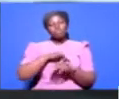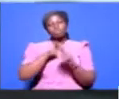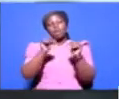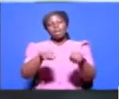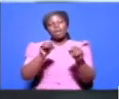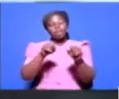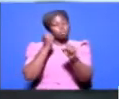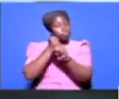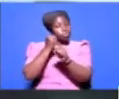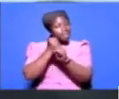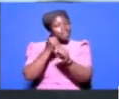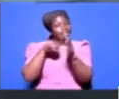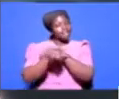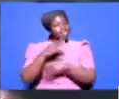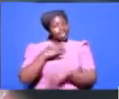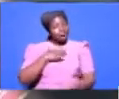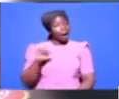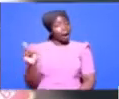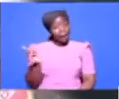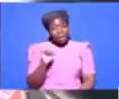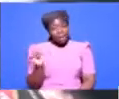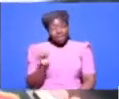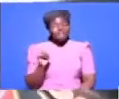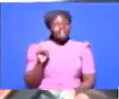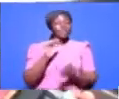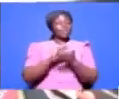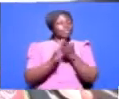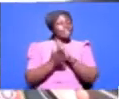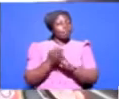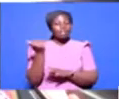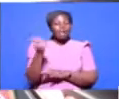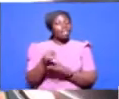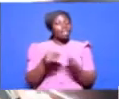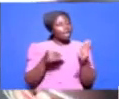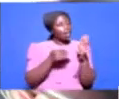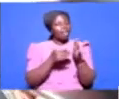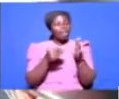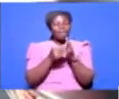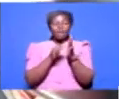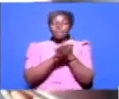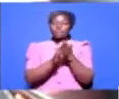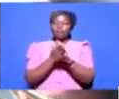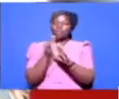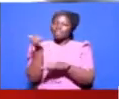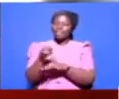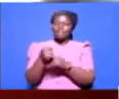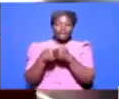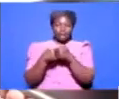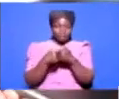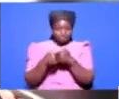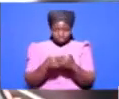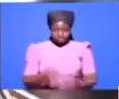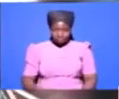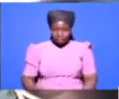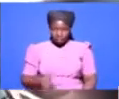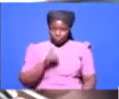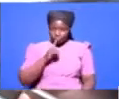our ministries without any hindrances and without any difficulties. So we